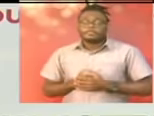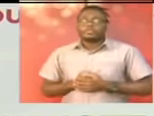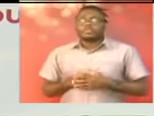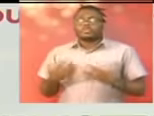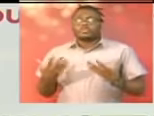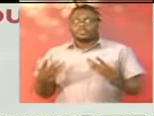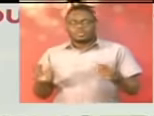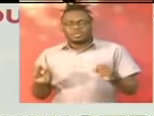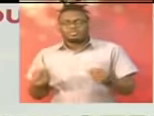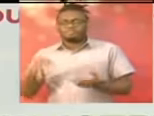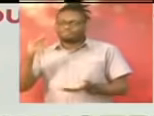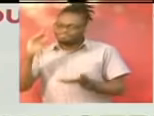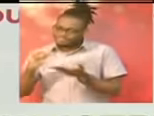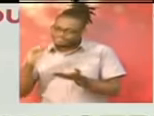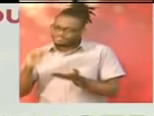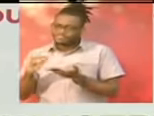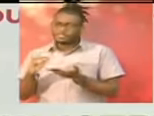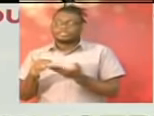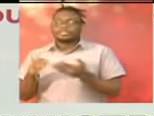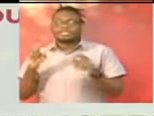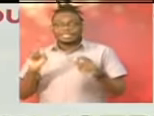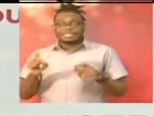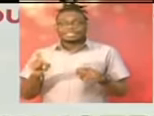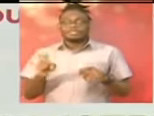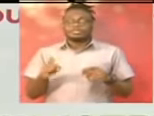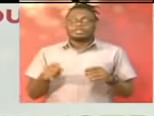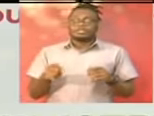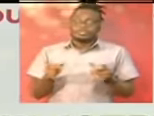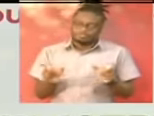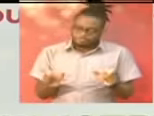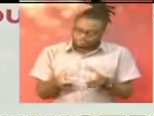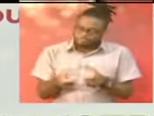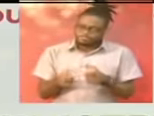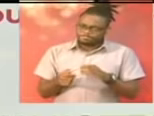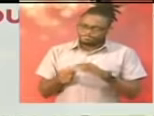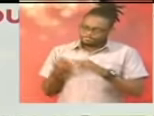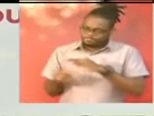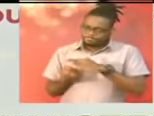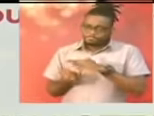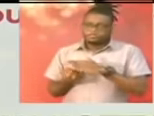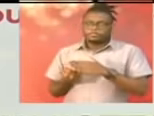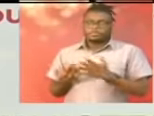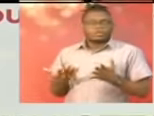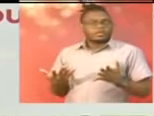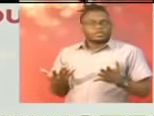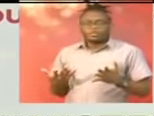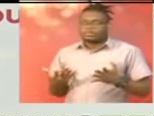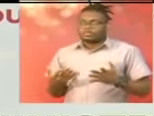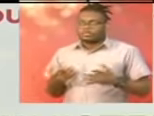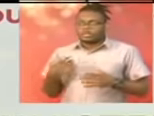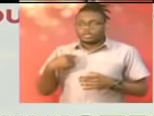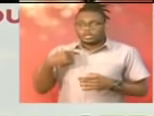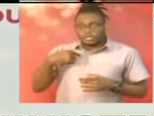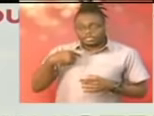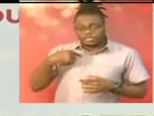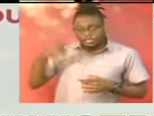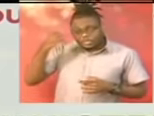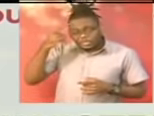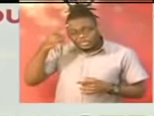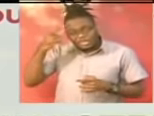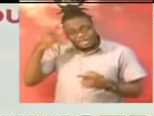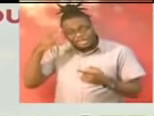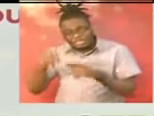driver. So this isn't county or community-specific information or advice, but it is really the general advice that we want to